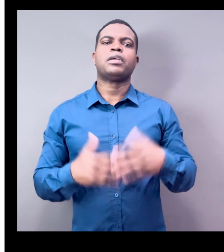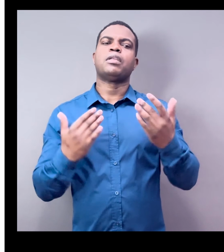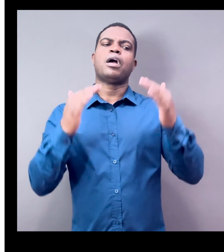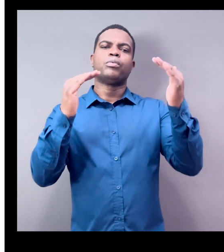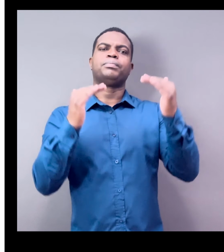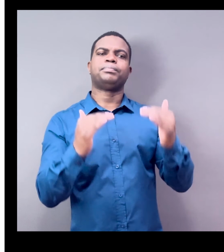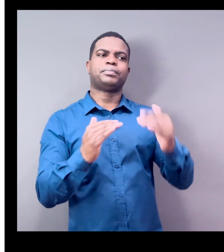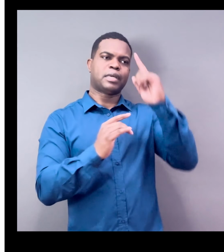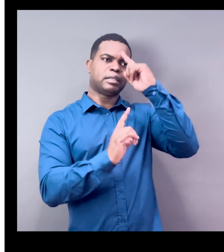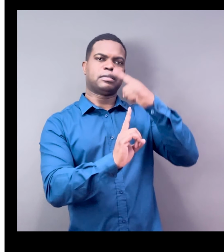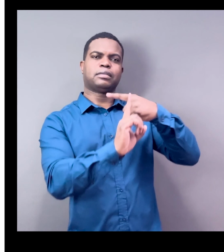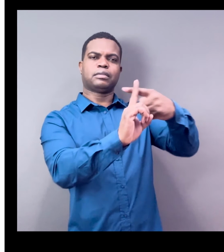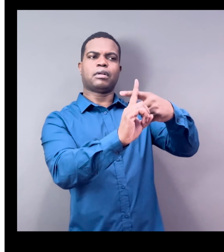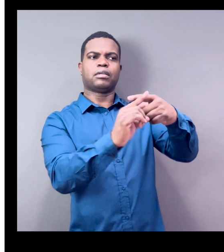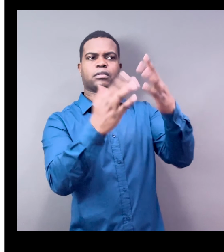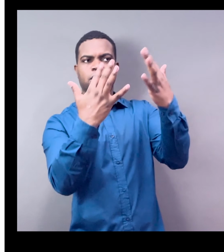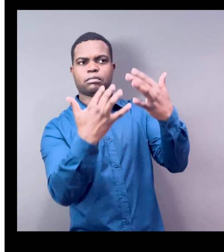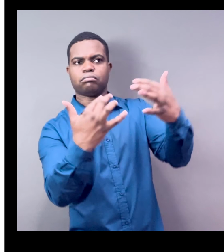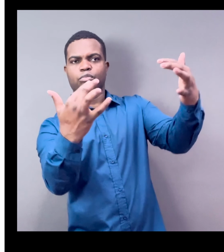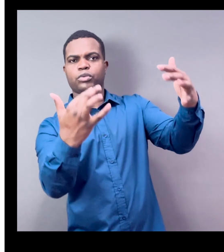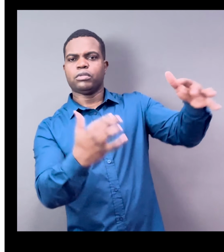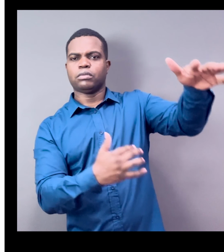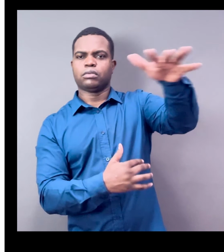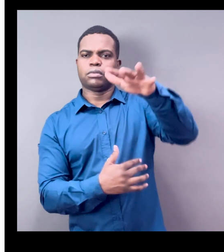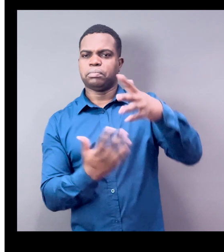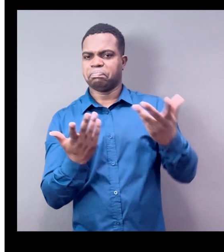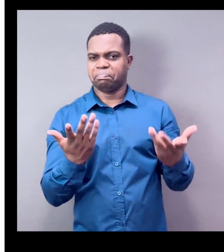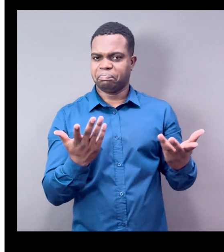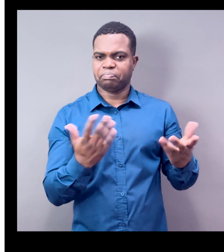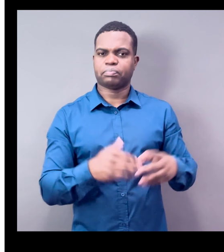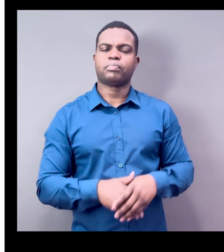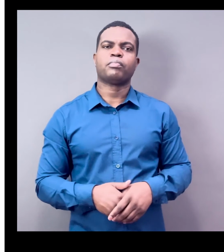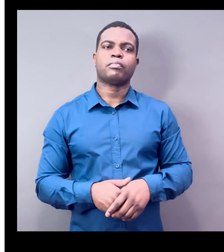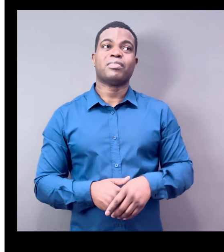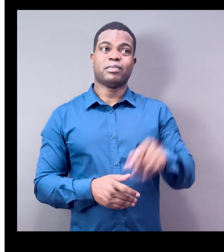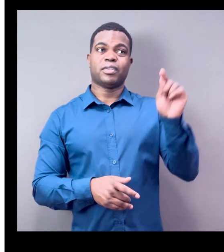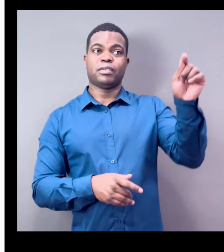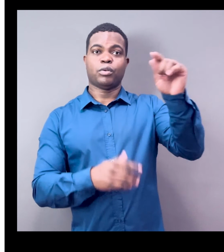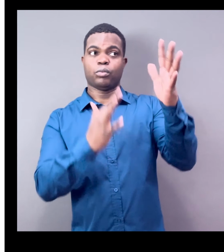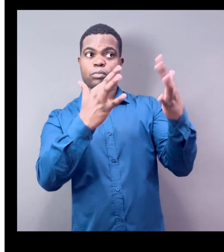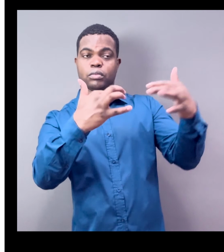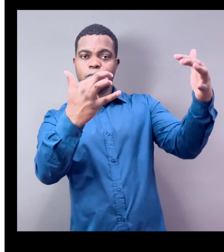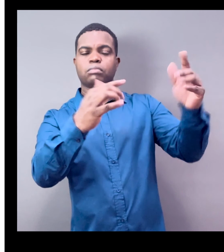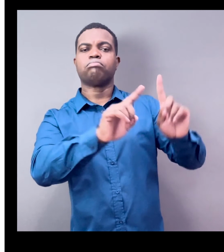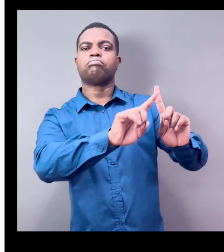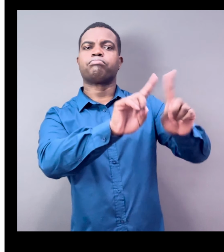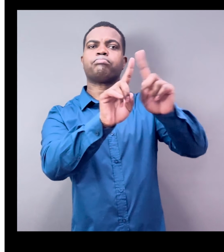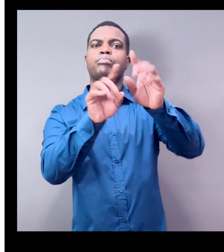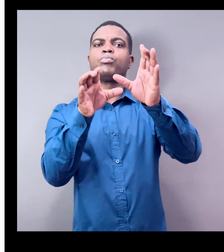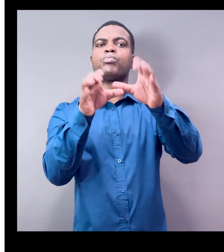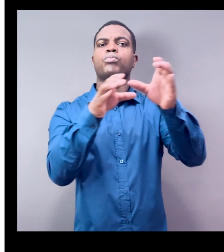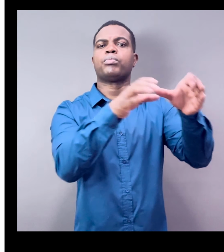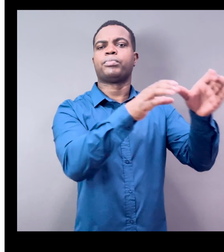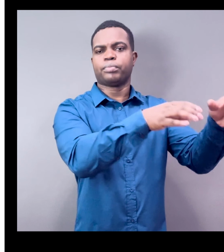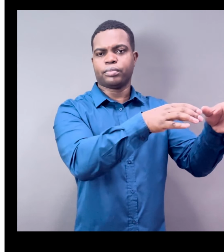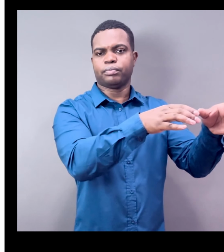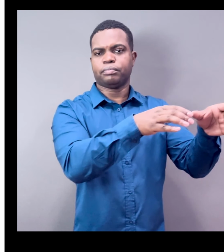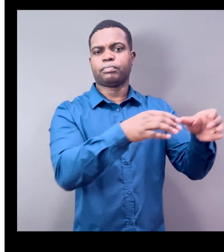Let's talk about target audiences. Target audiences are specific groups or